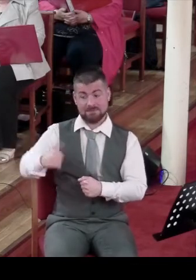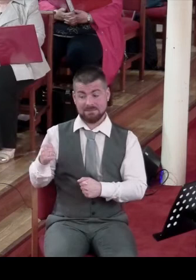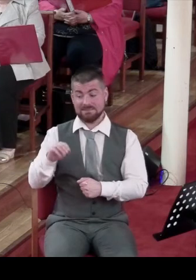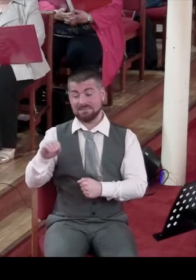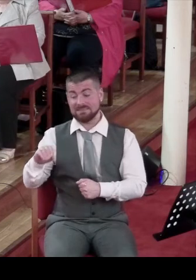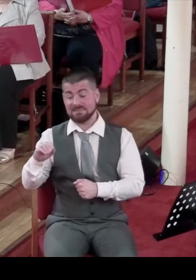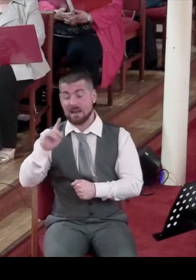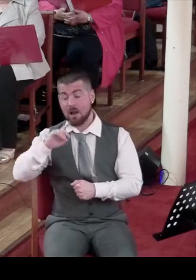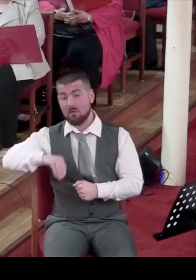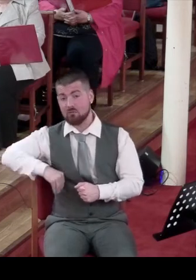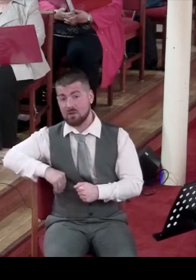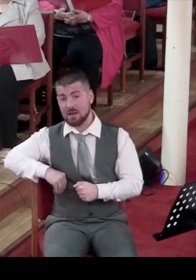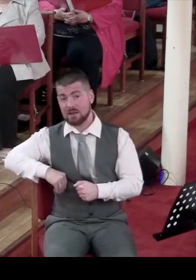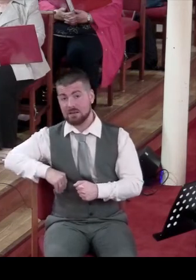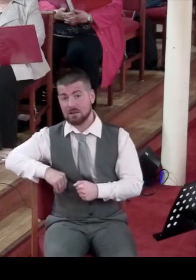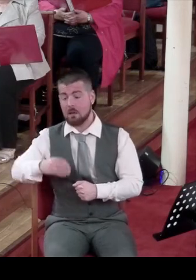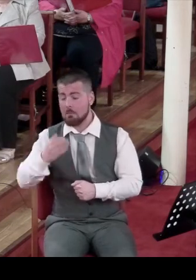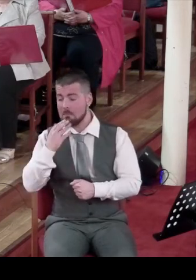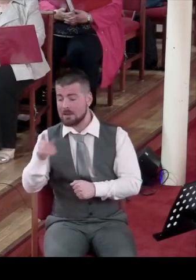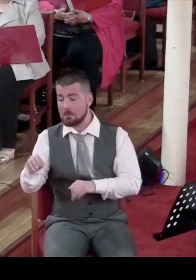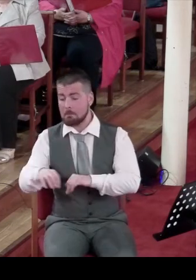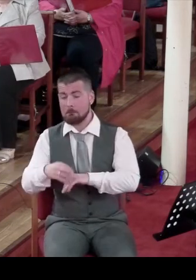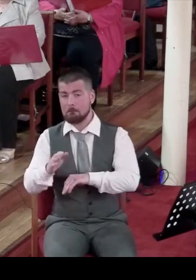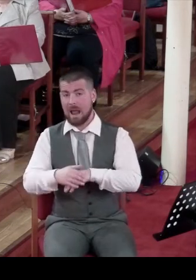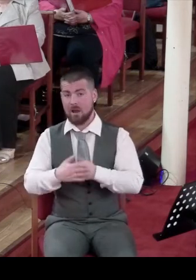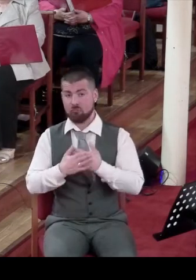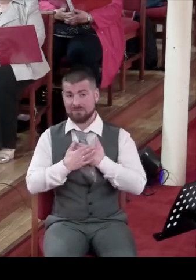her if she would marry him.